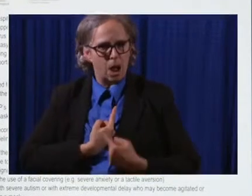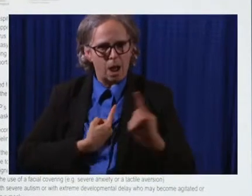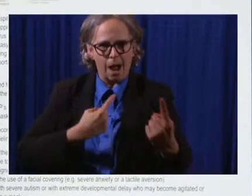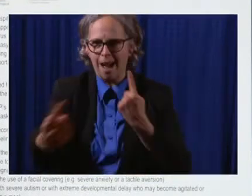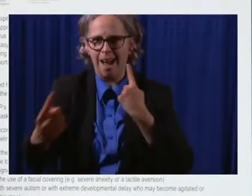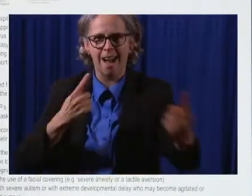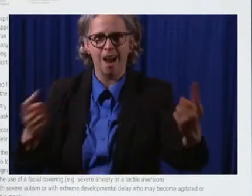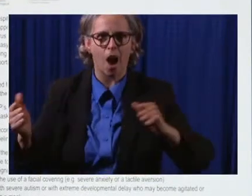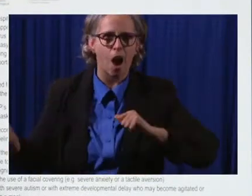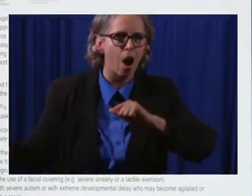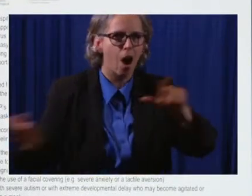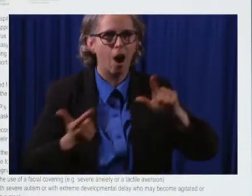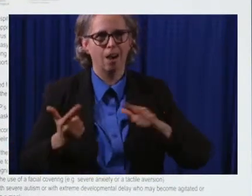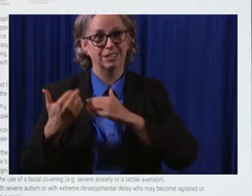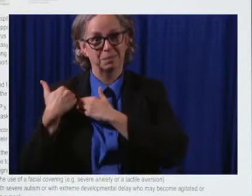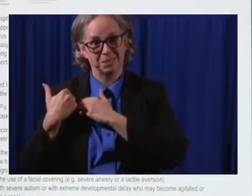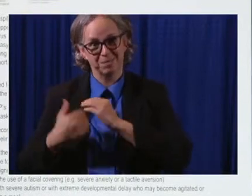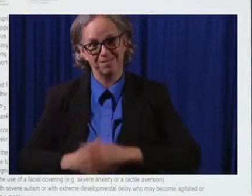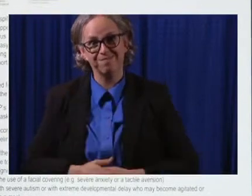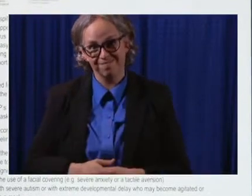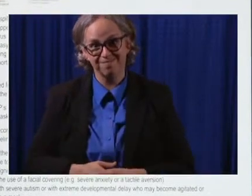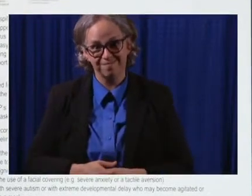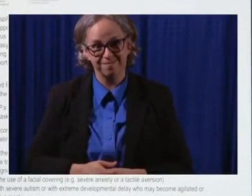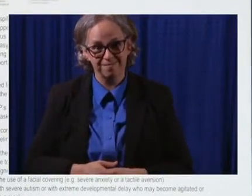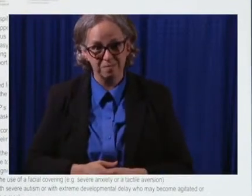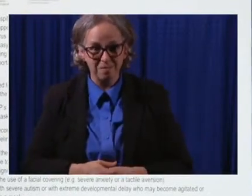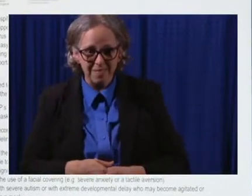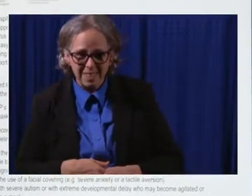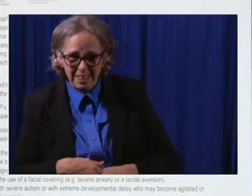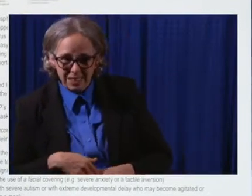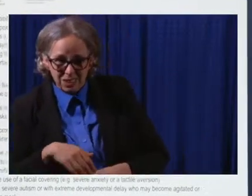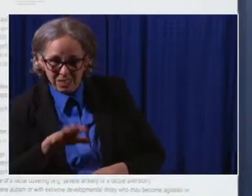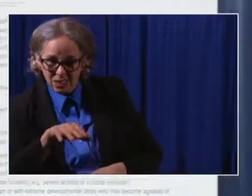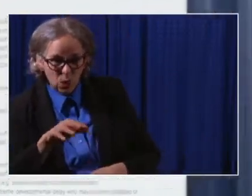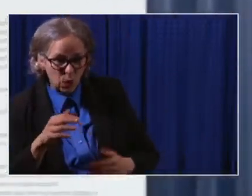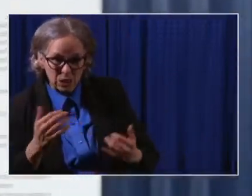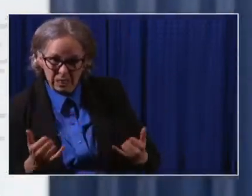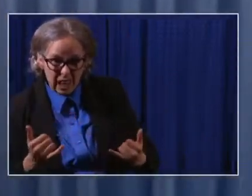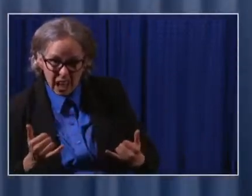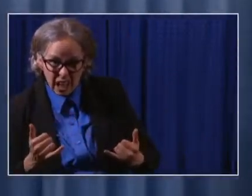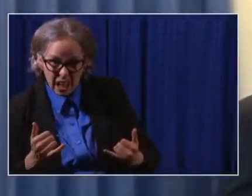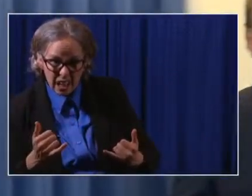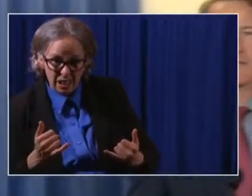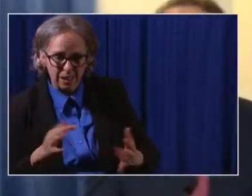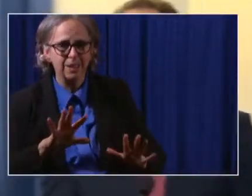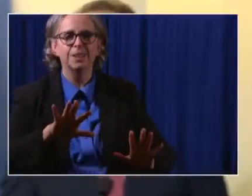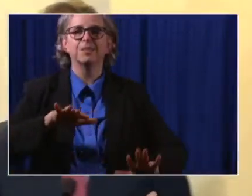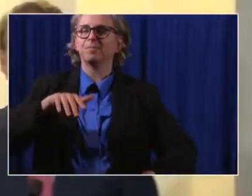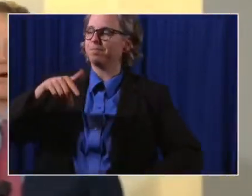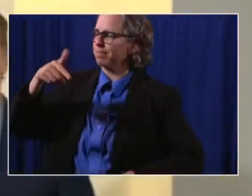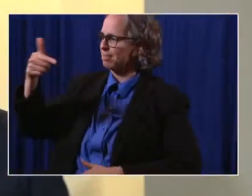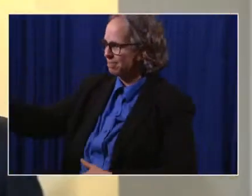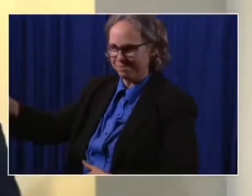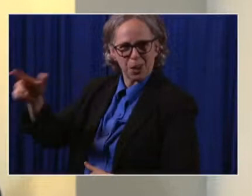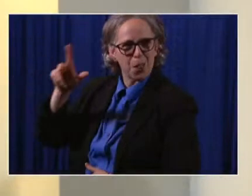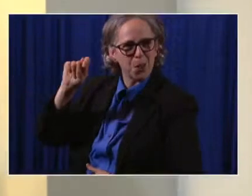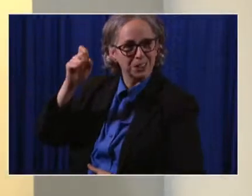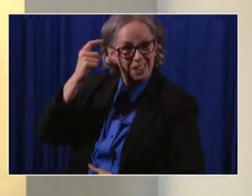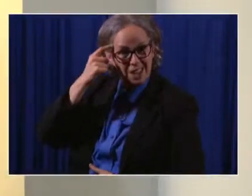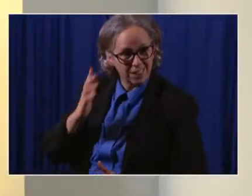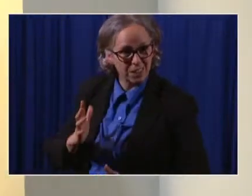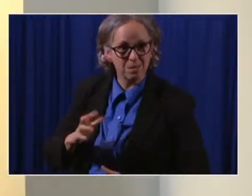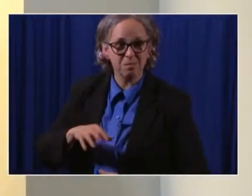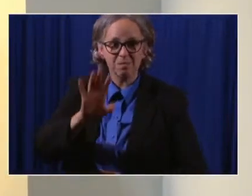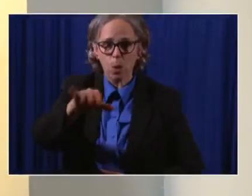have kids in school. As of today, you do not have plans to... Look, we've learned what works. We know